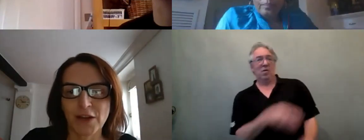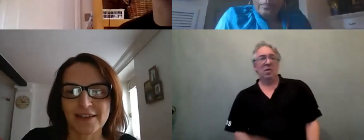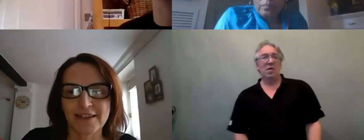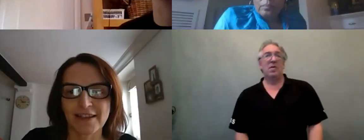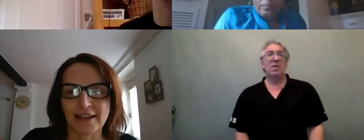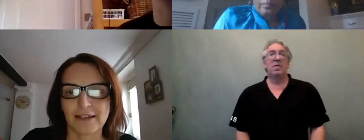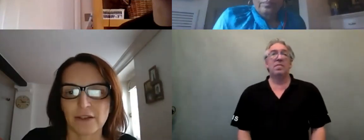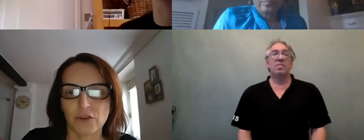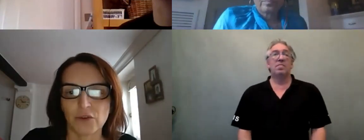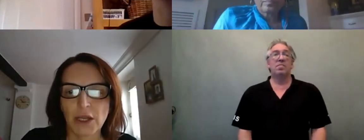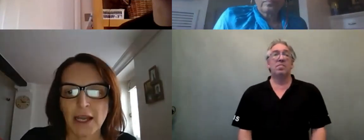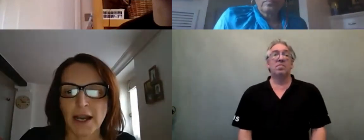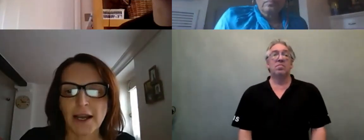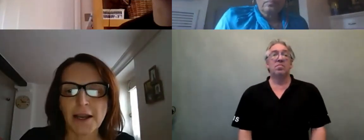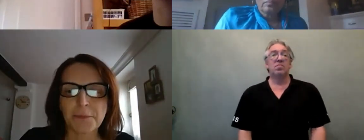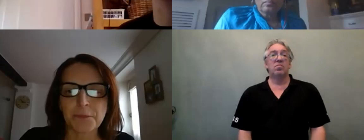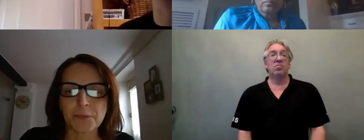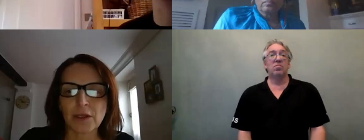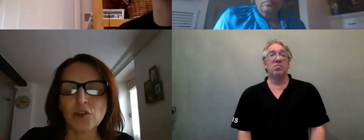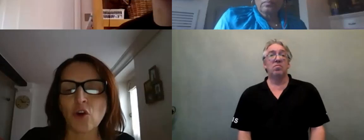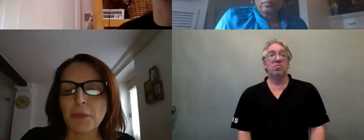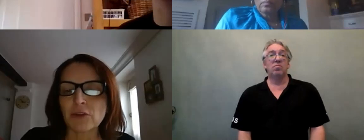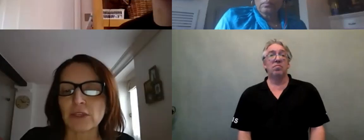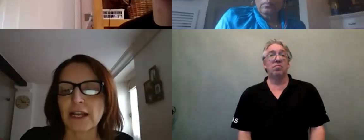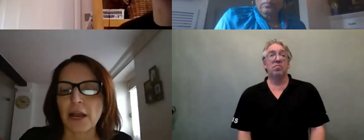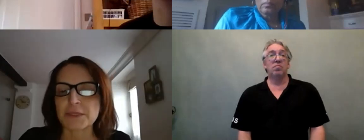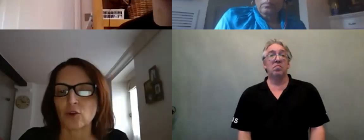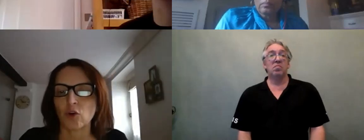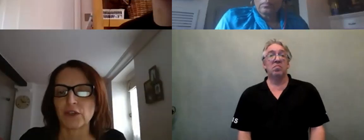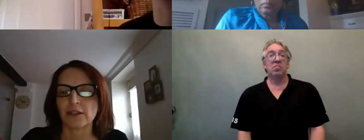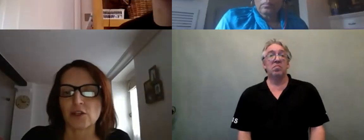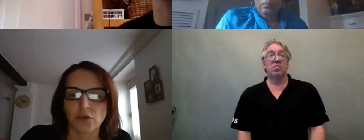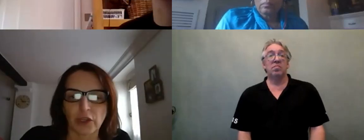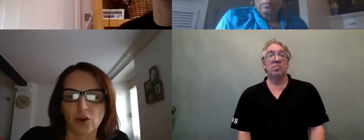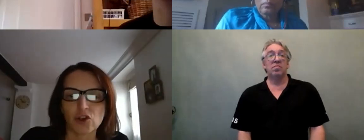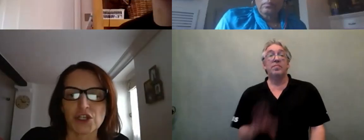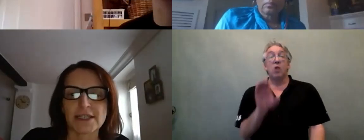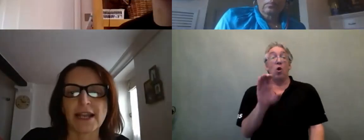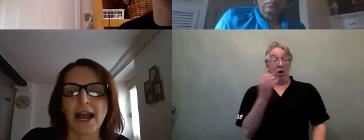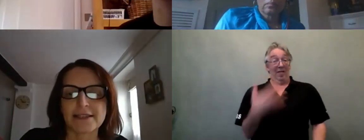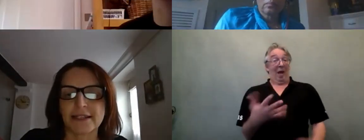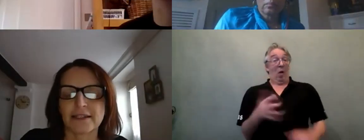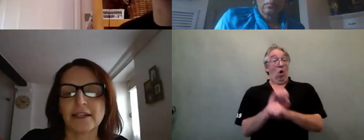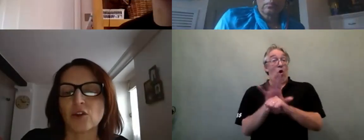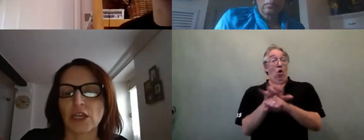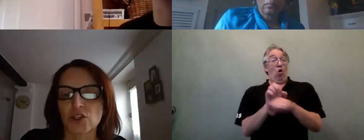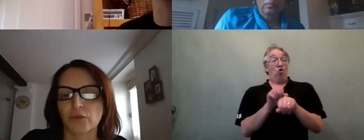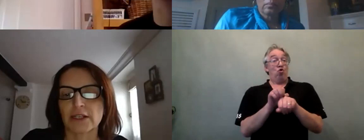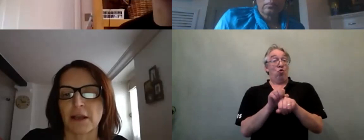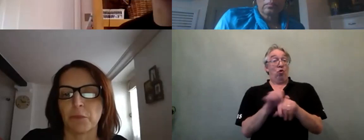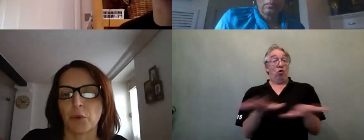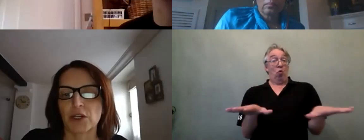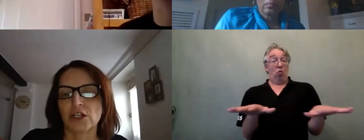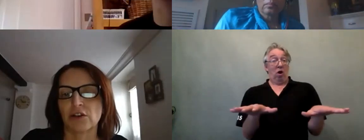you, actually directed at you. Can you comment on the gaps that COVID and the use of technology is enhancing in education,